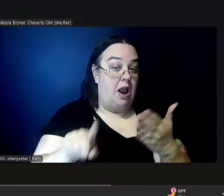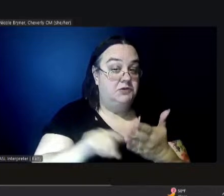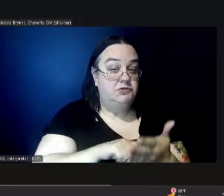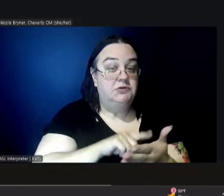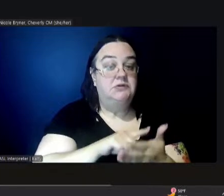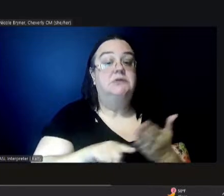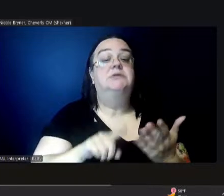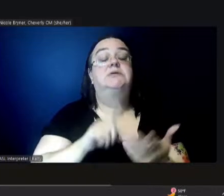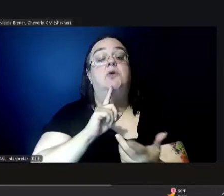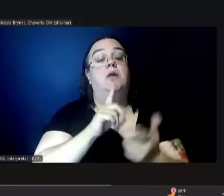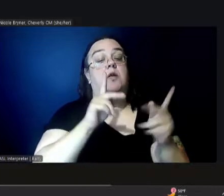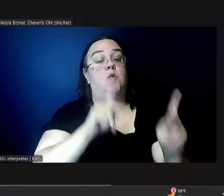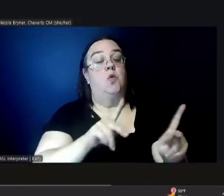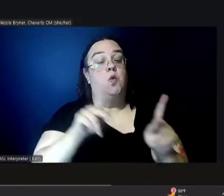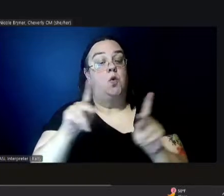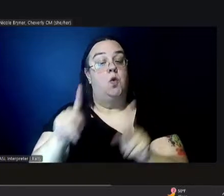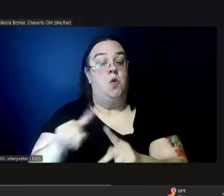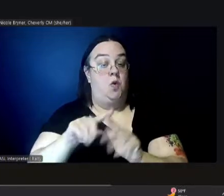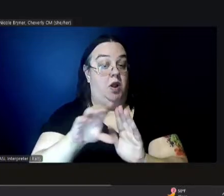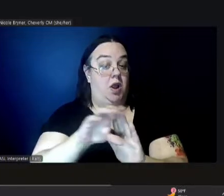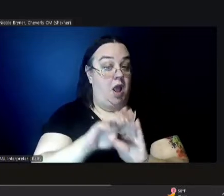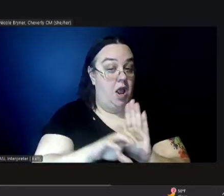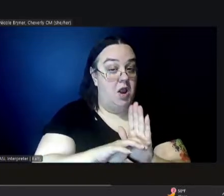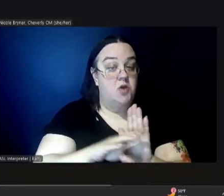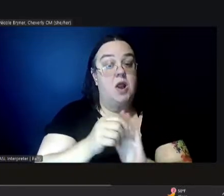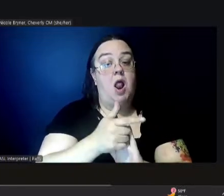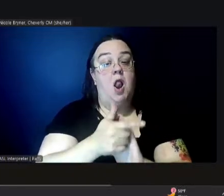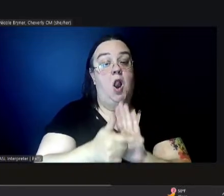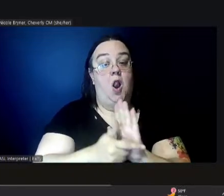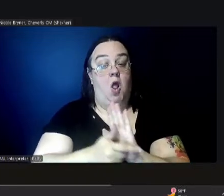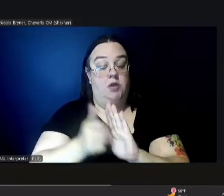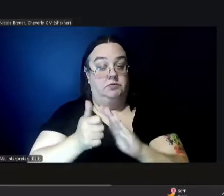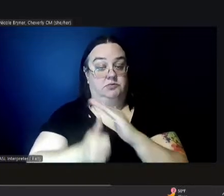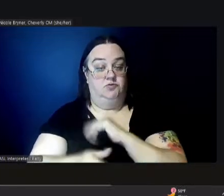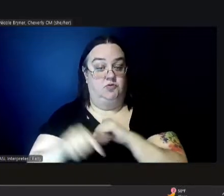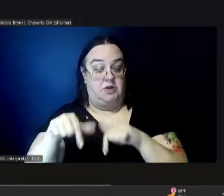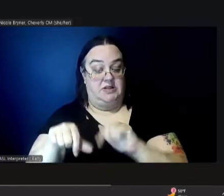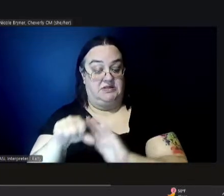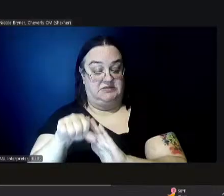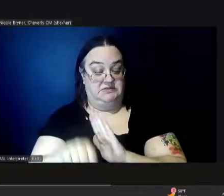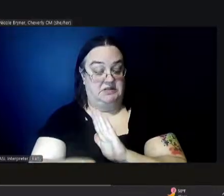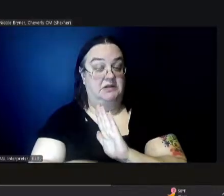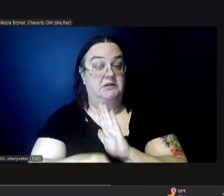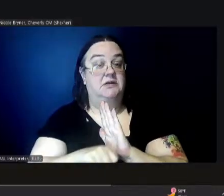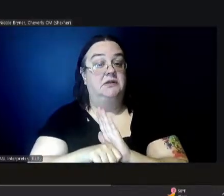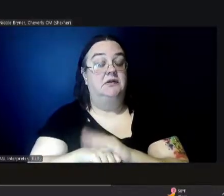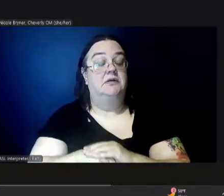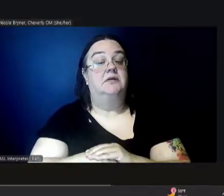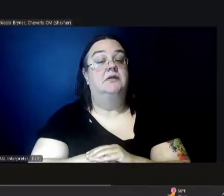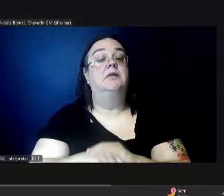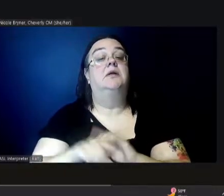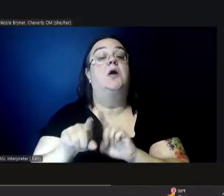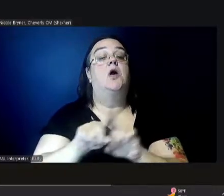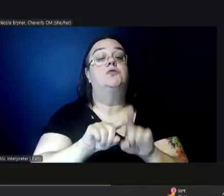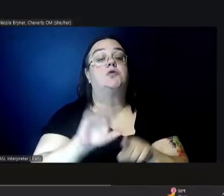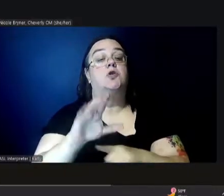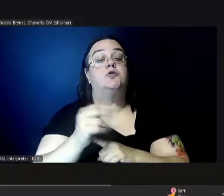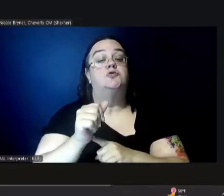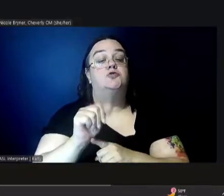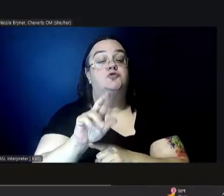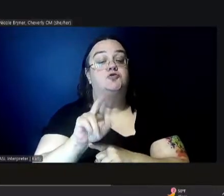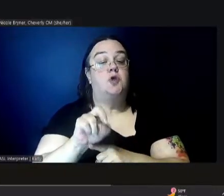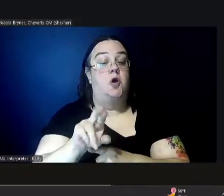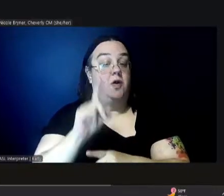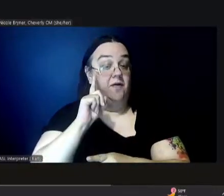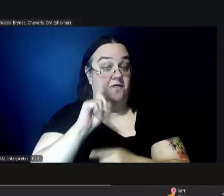to the Constitution and laws of this state according to the Constitution and laws of this state and the charter of the town of Cheverly. and the charter of the